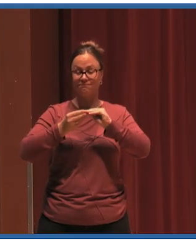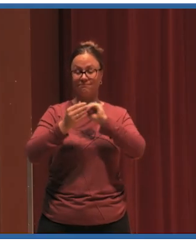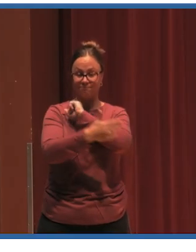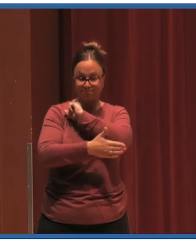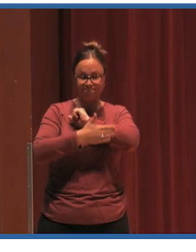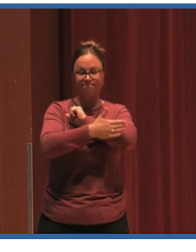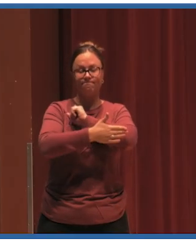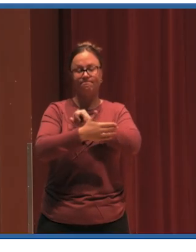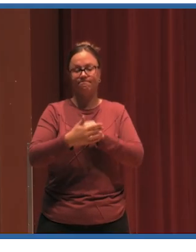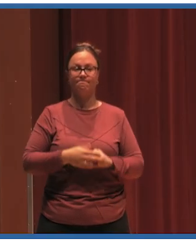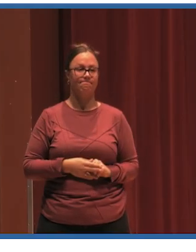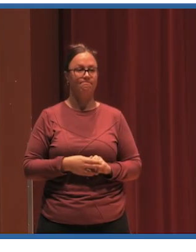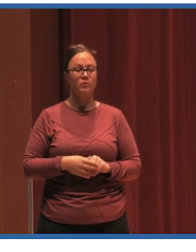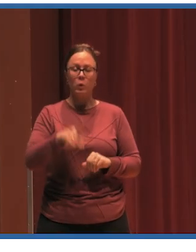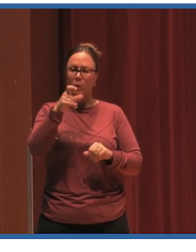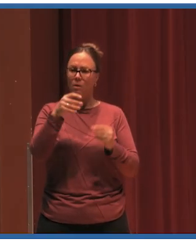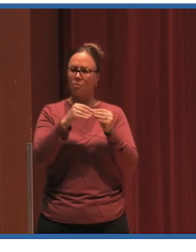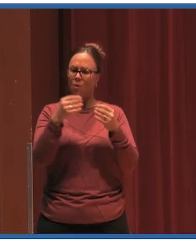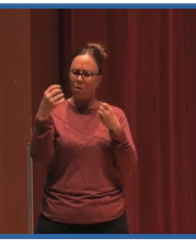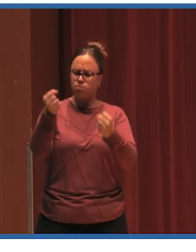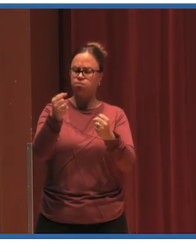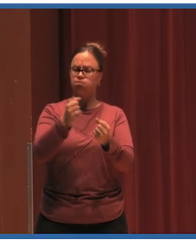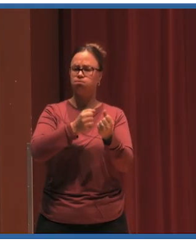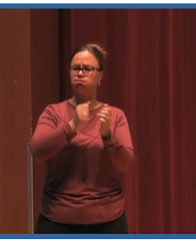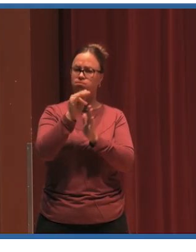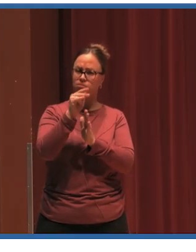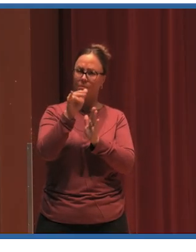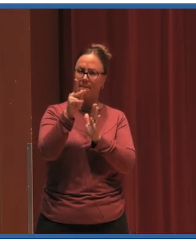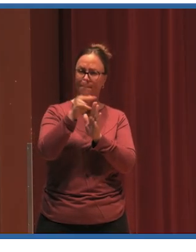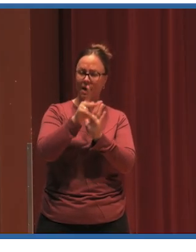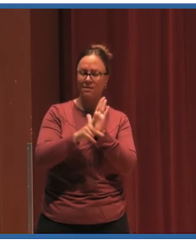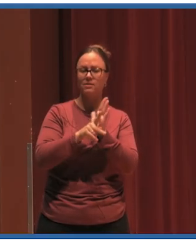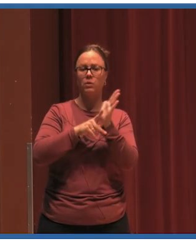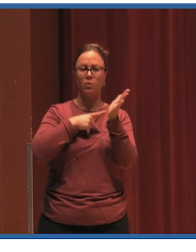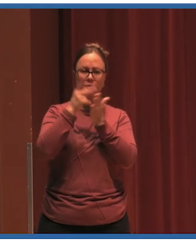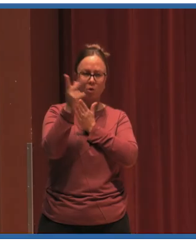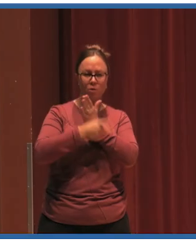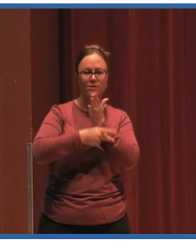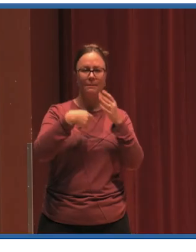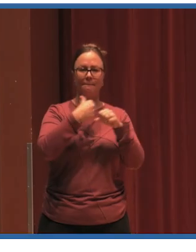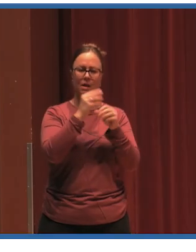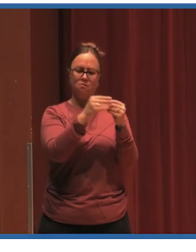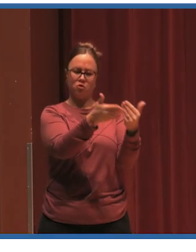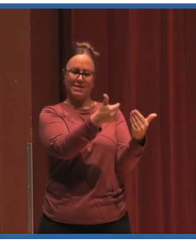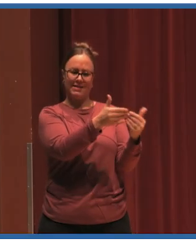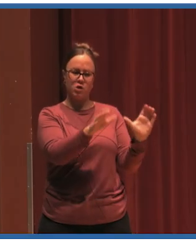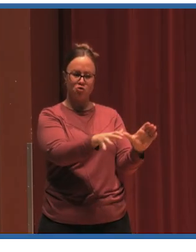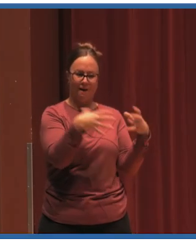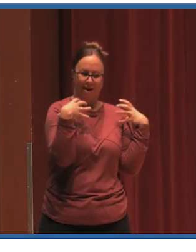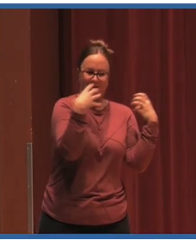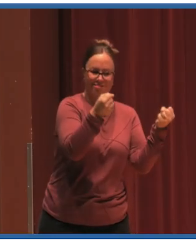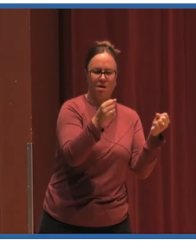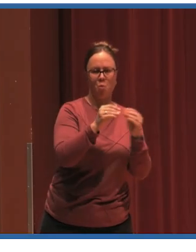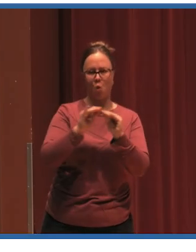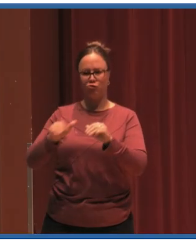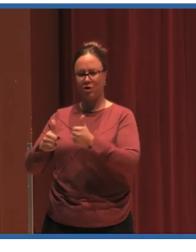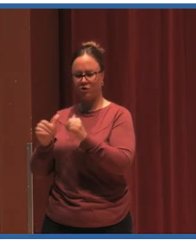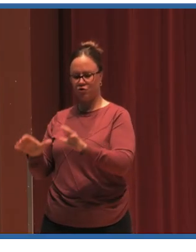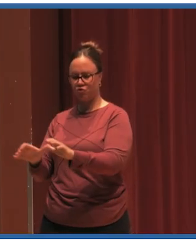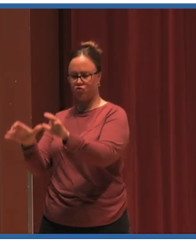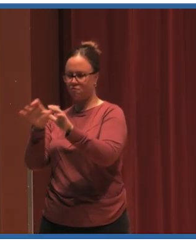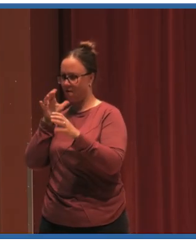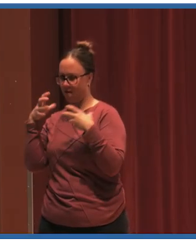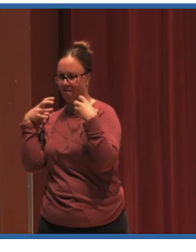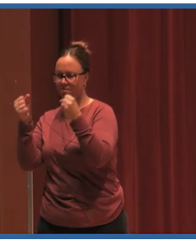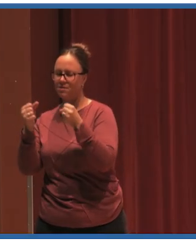We need stronger policies and programs that make it easier to do the healthier things and harder to do the unhealthier things. So we'll be talking